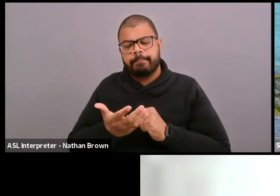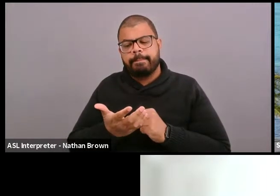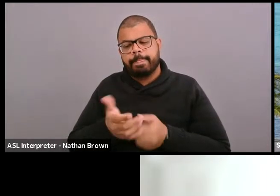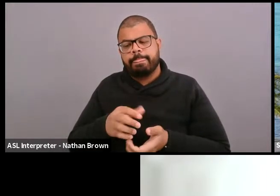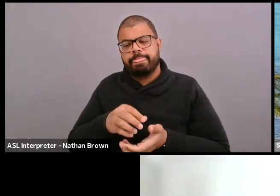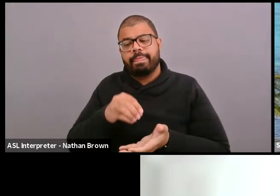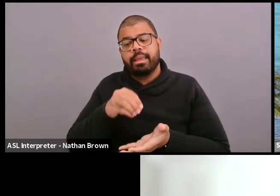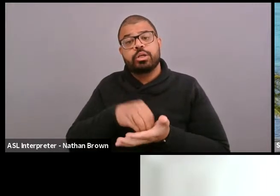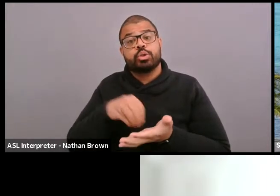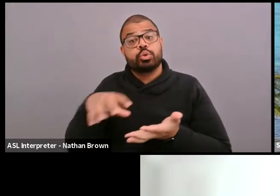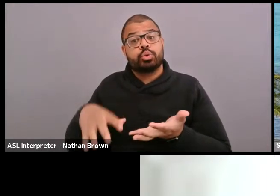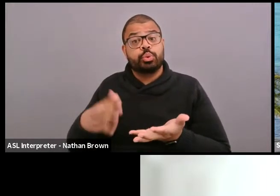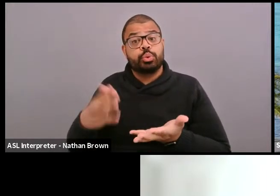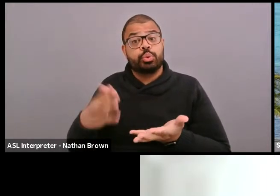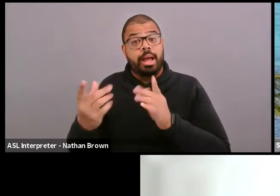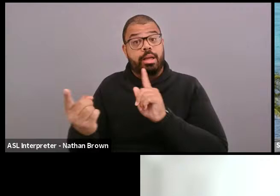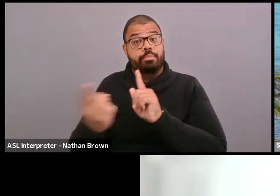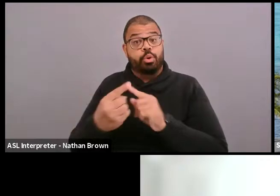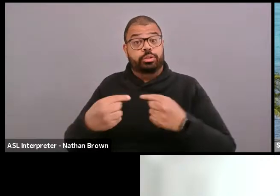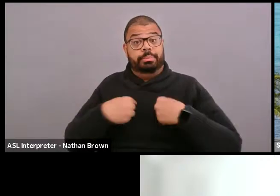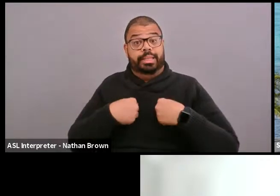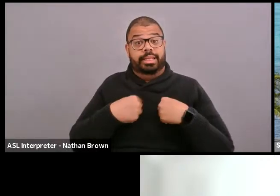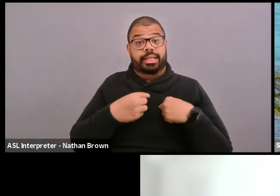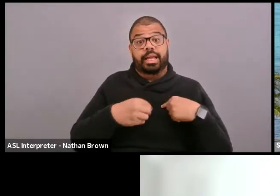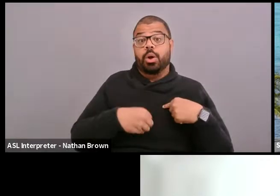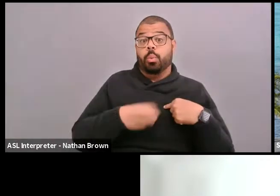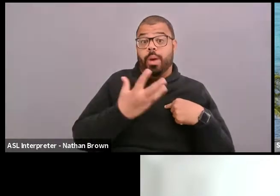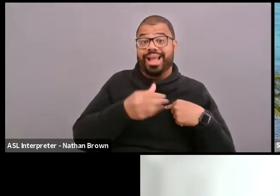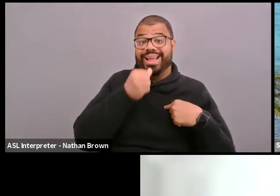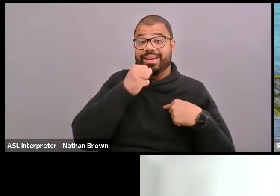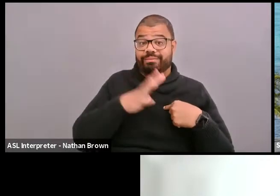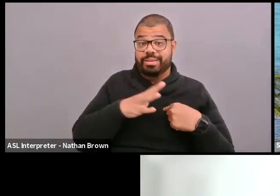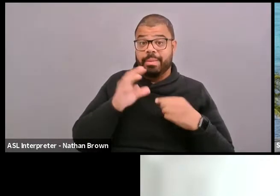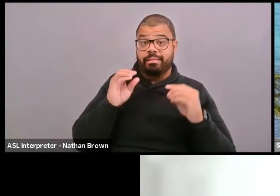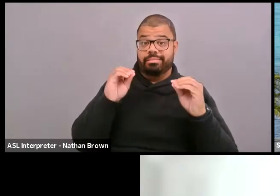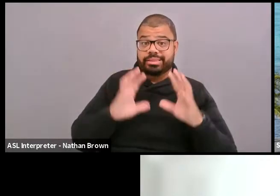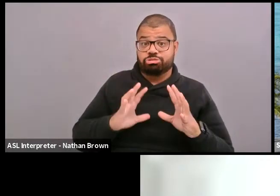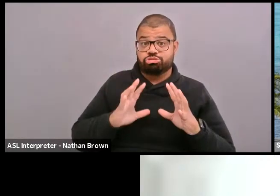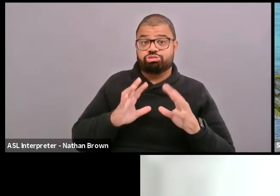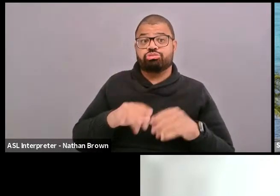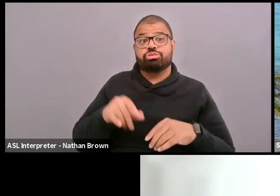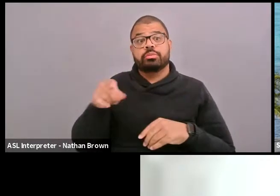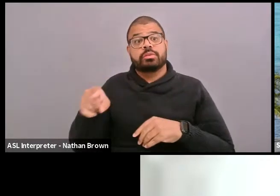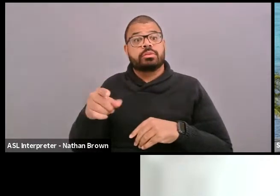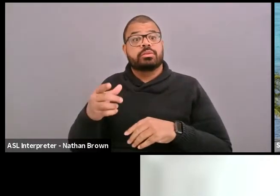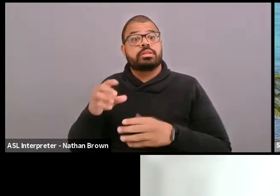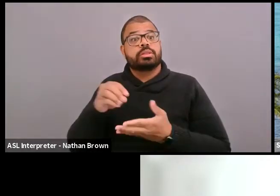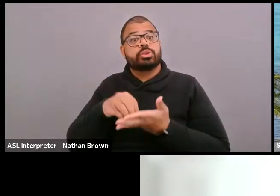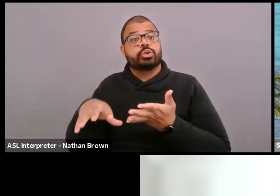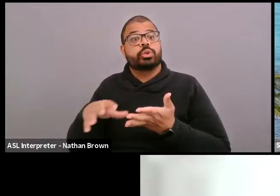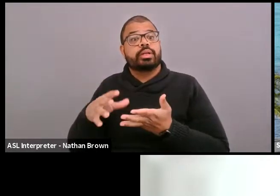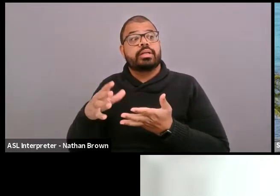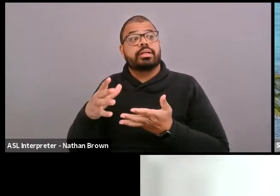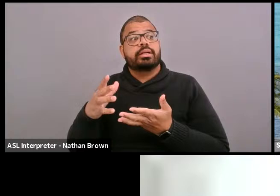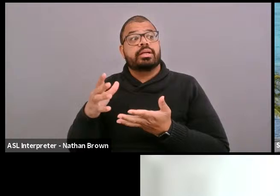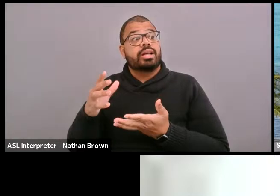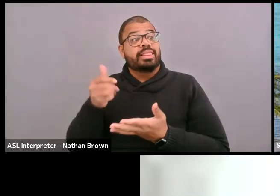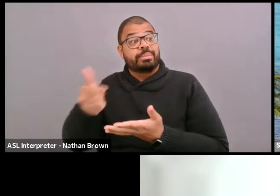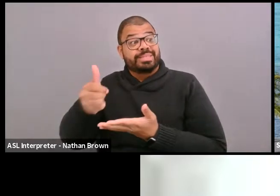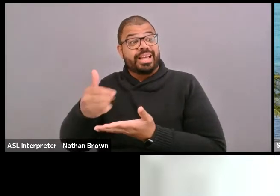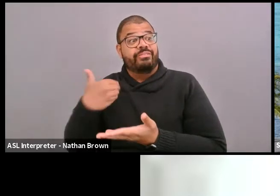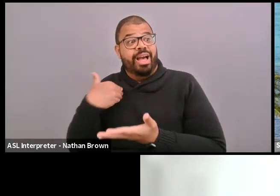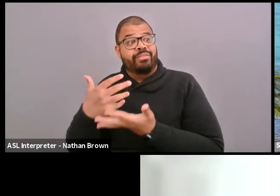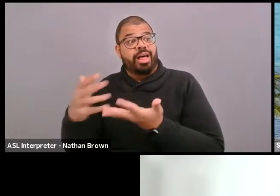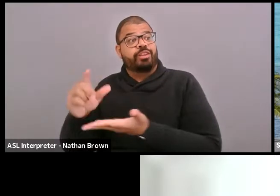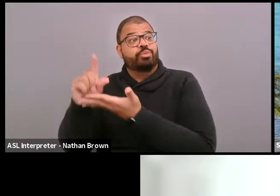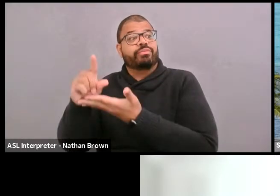might approach me as a white female teacher, let's say a student who comes from privilege might feel perfectly comfortable asking